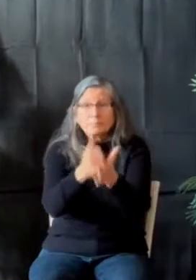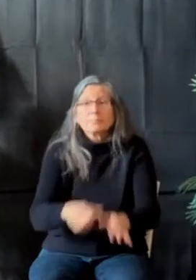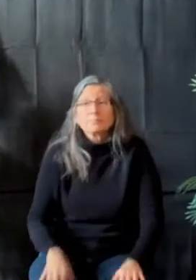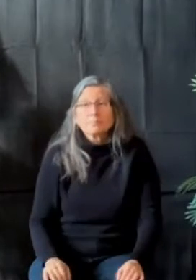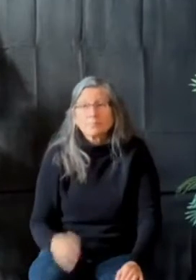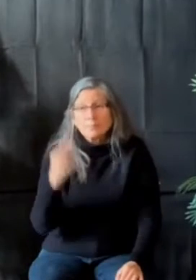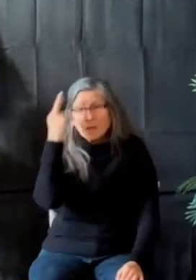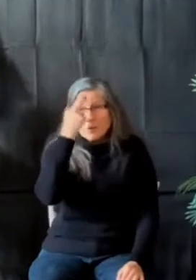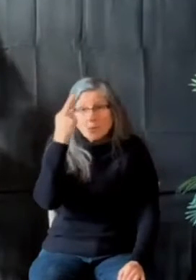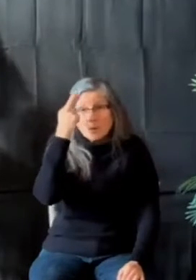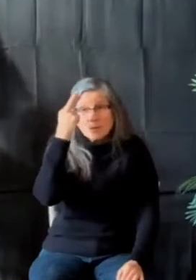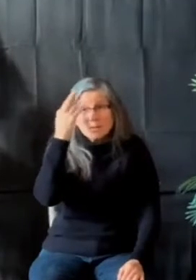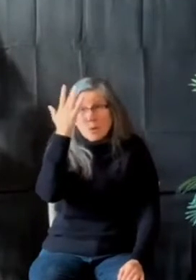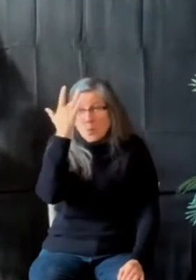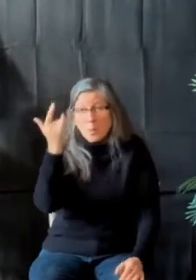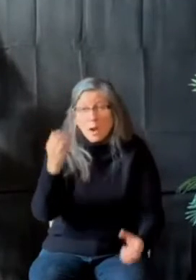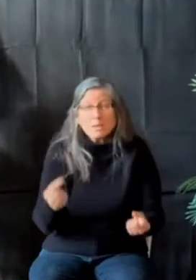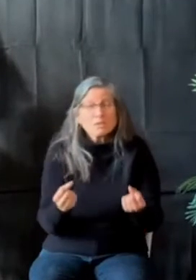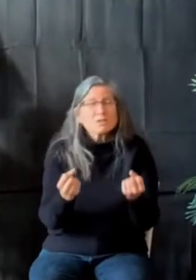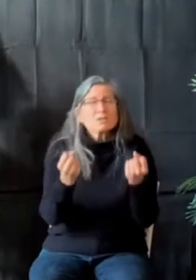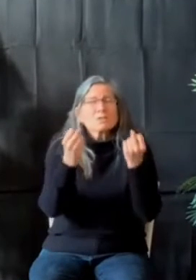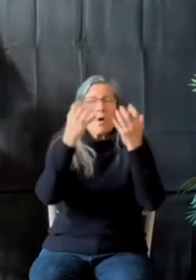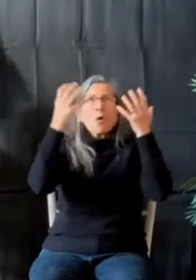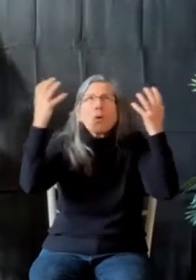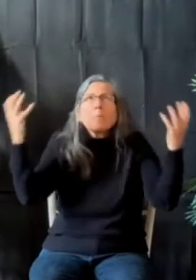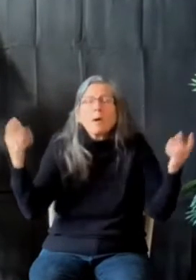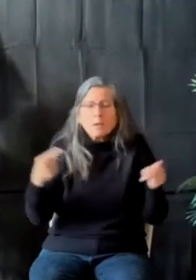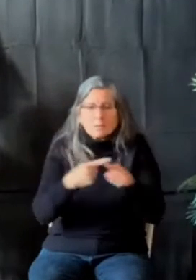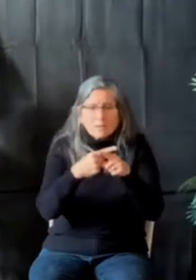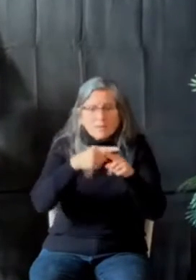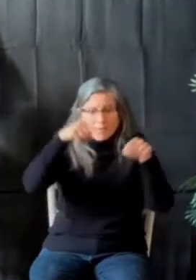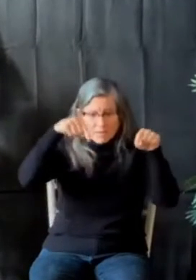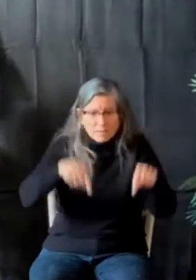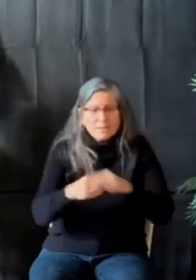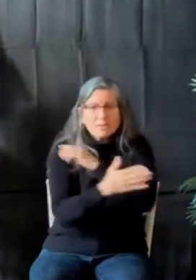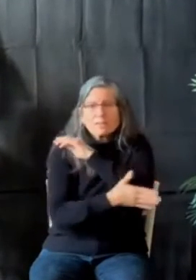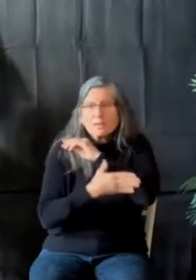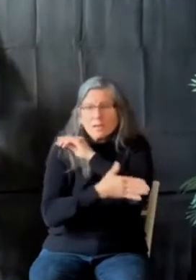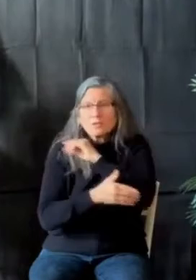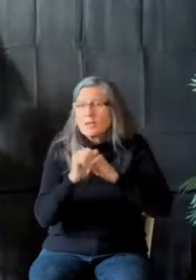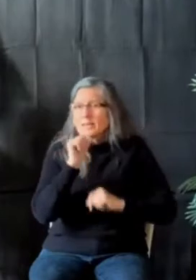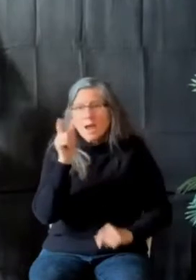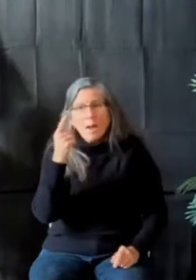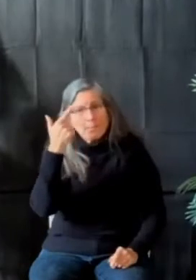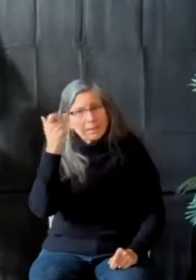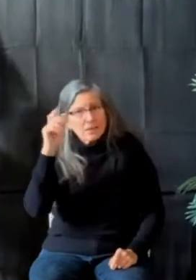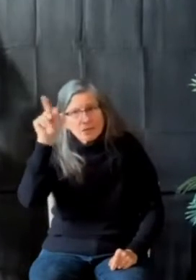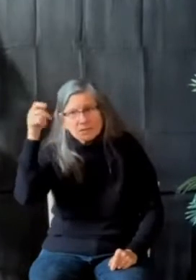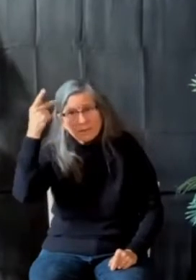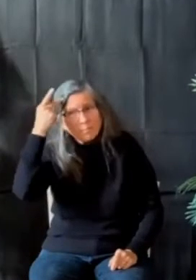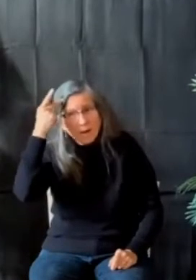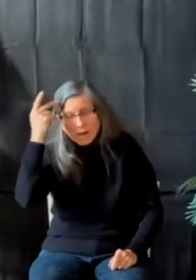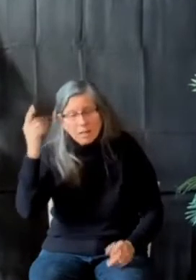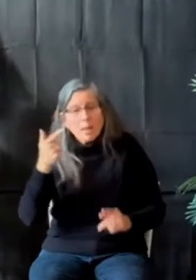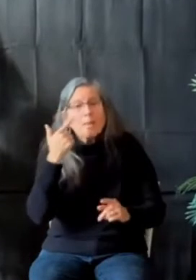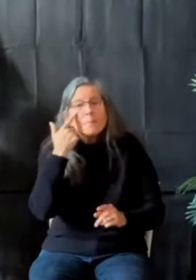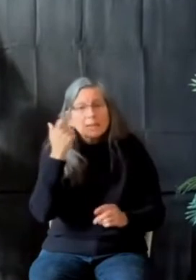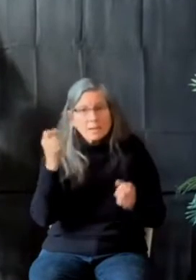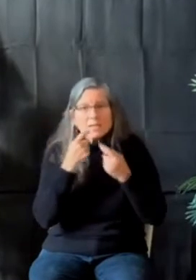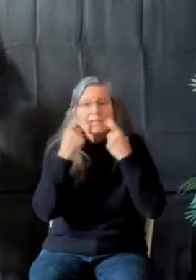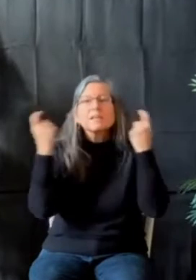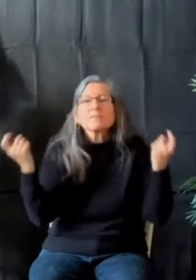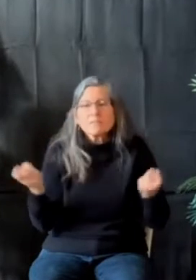The reason that there's so much conflict in our country is not because of politics. It's because of sin.